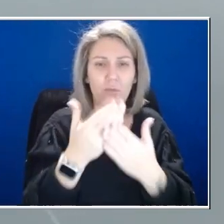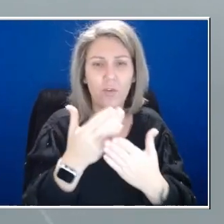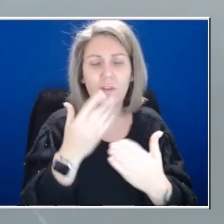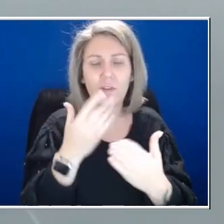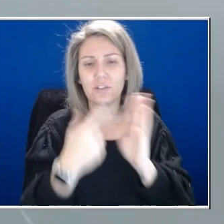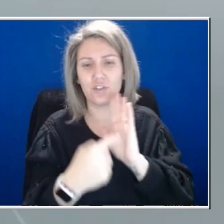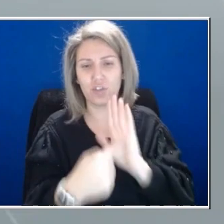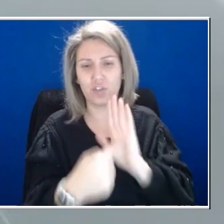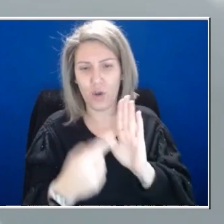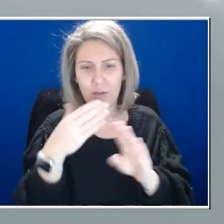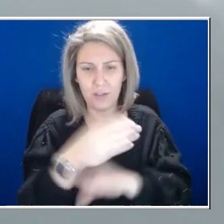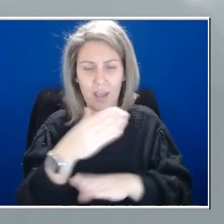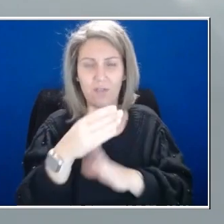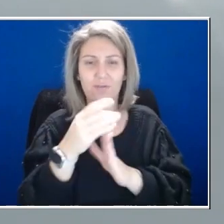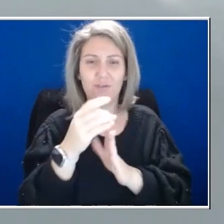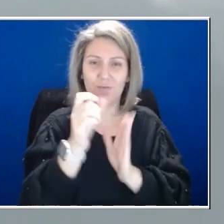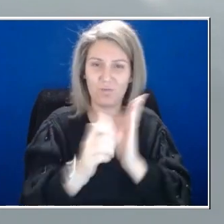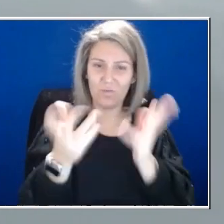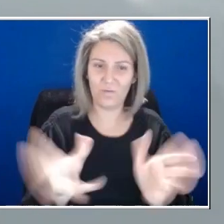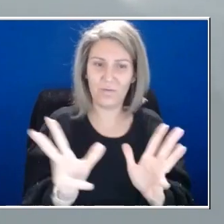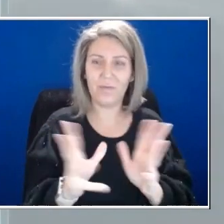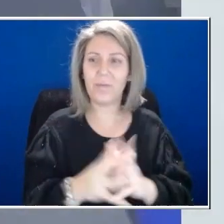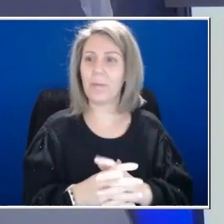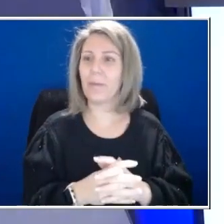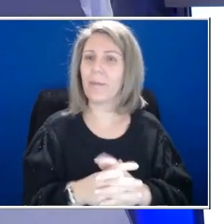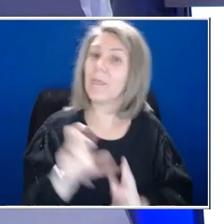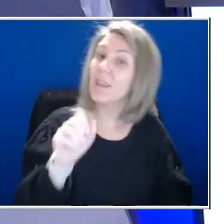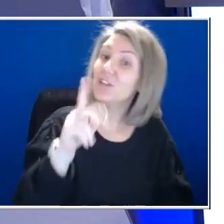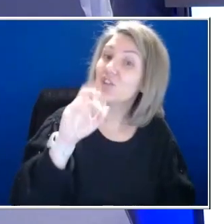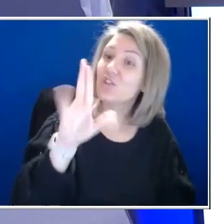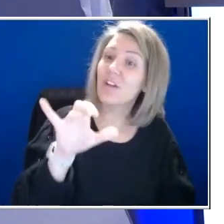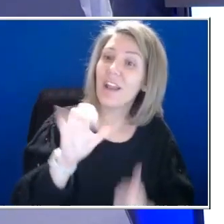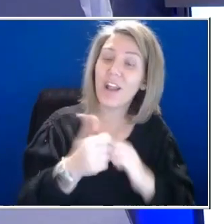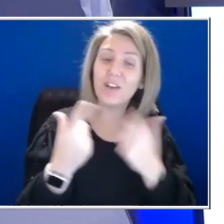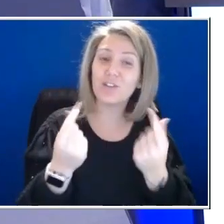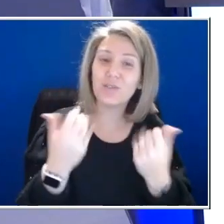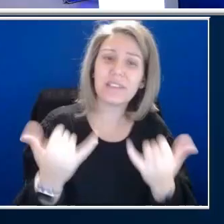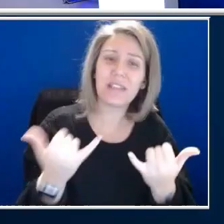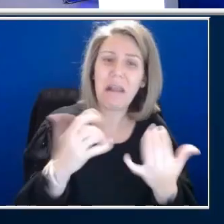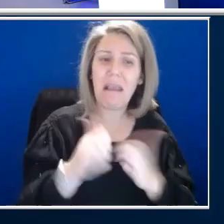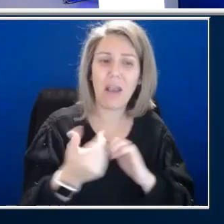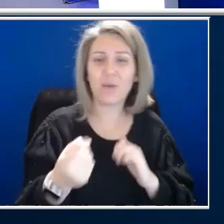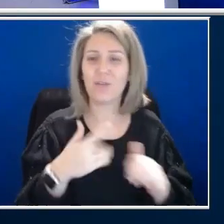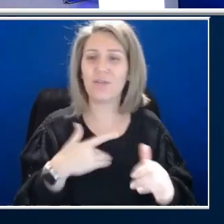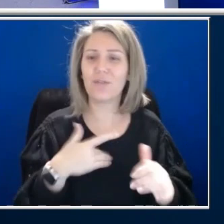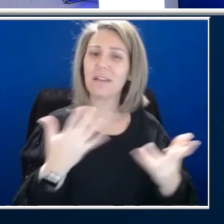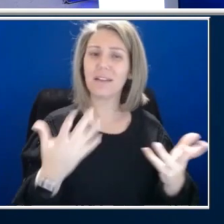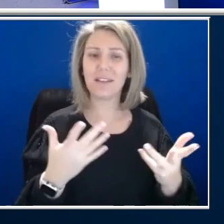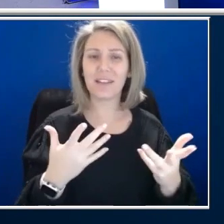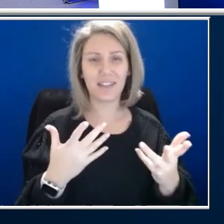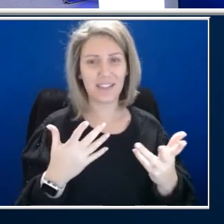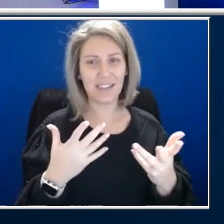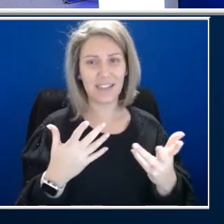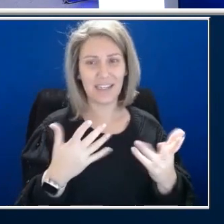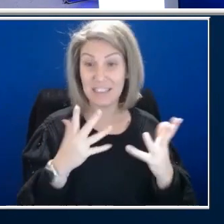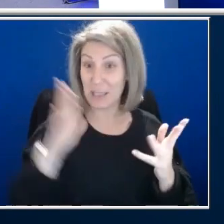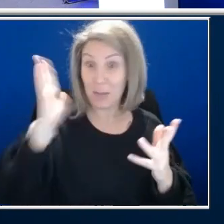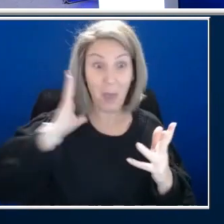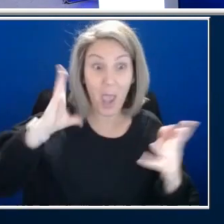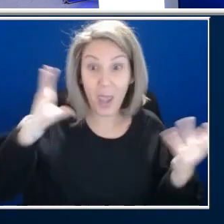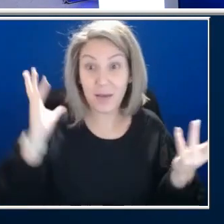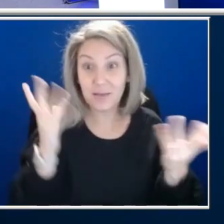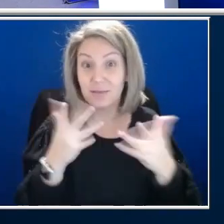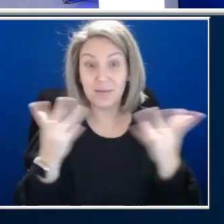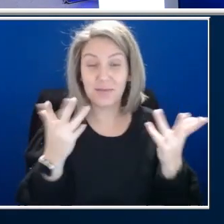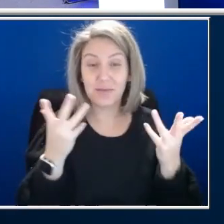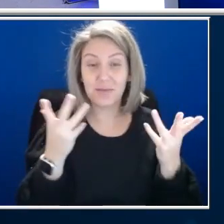after the procedure has been completed. Sherry, how are you doing today? How are you feeling? Is this behind you? And what kind of